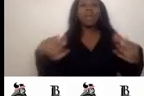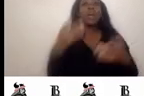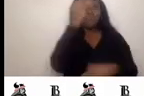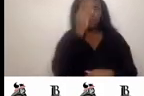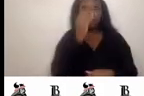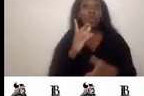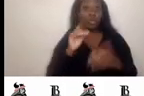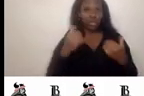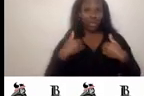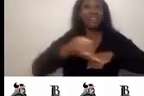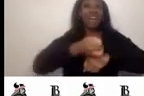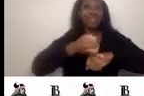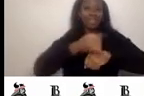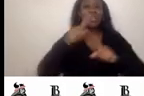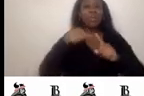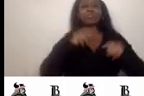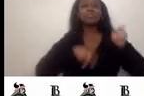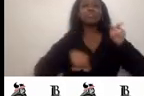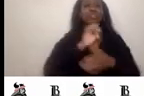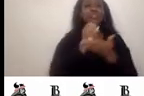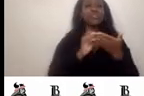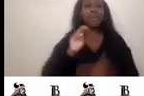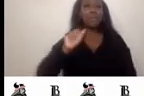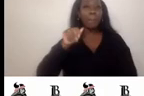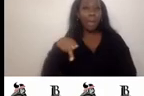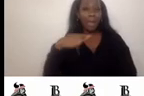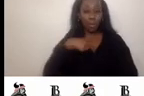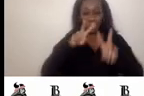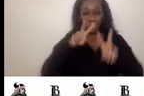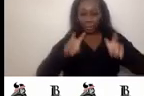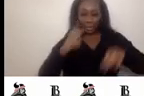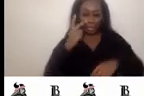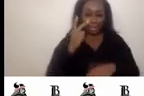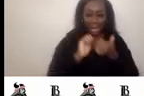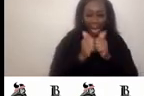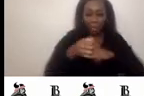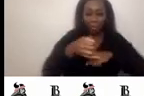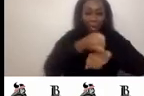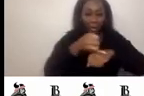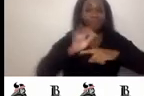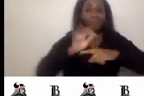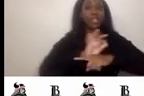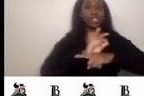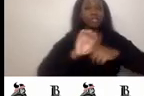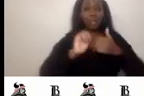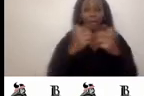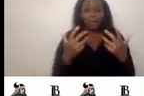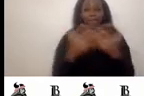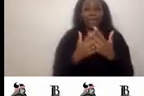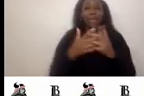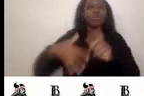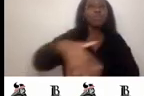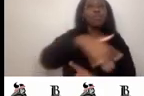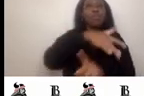when we look at the draft maps, we look at how does that island function and work with the district as a whole. And